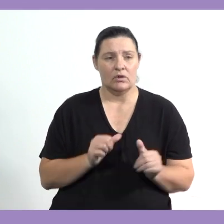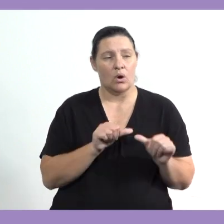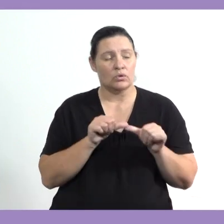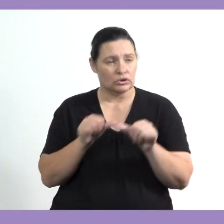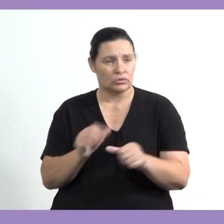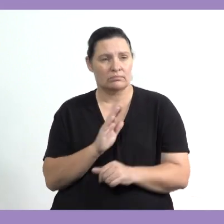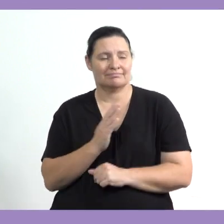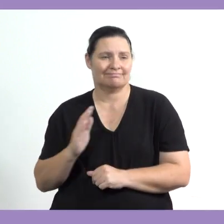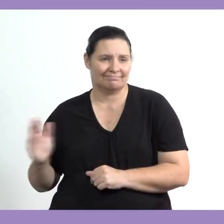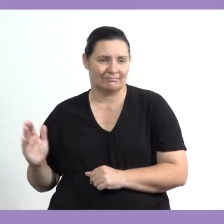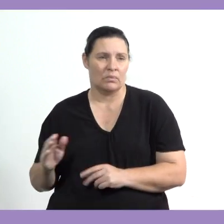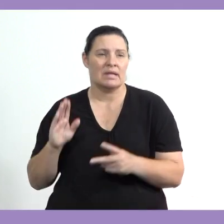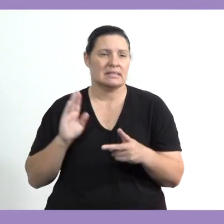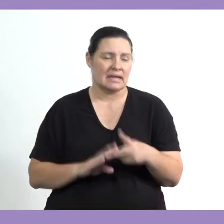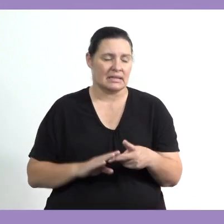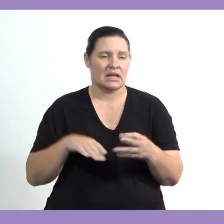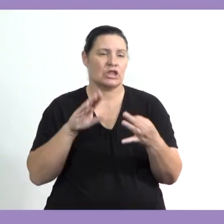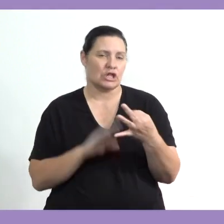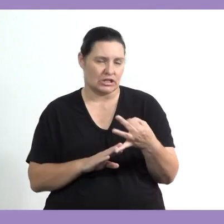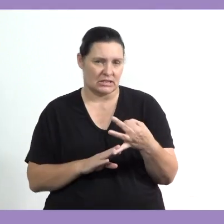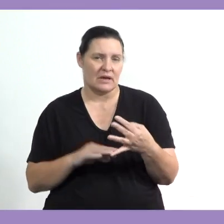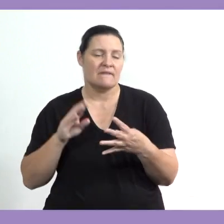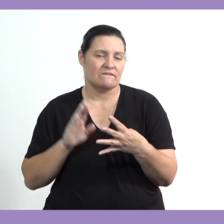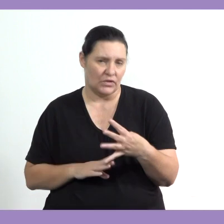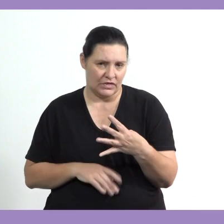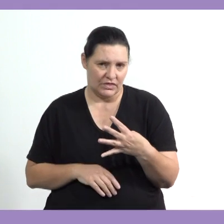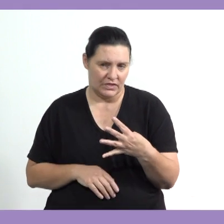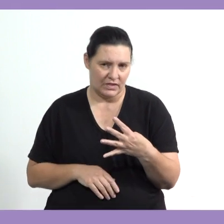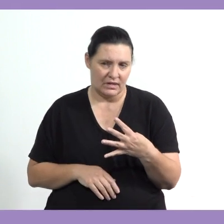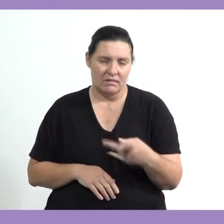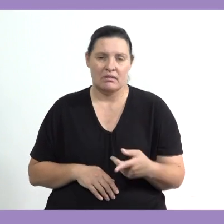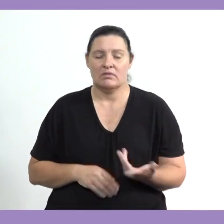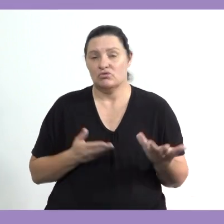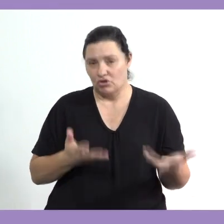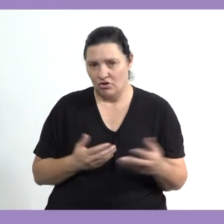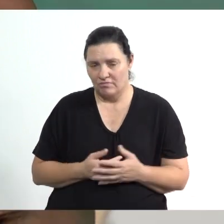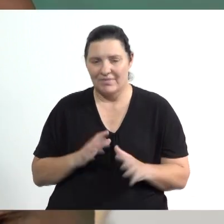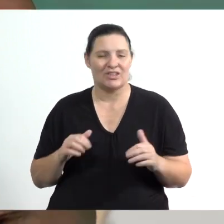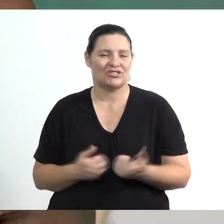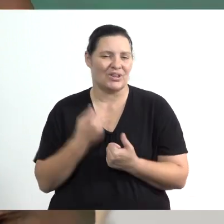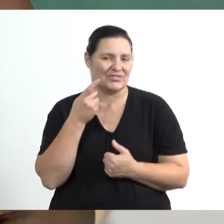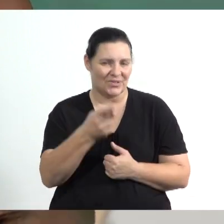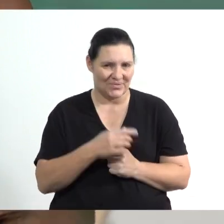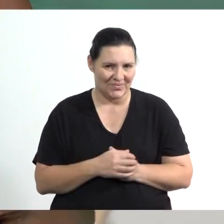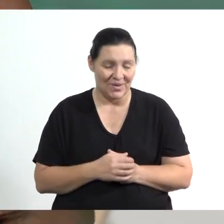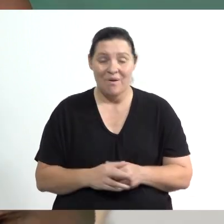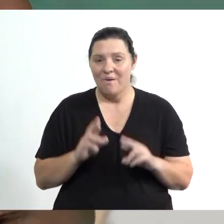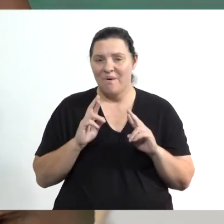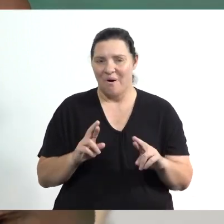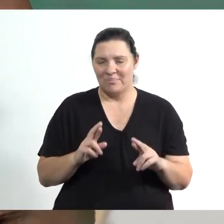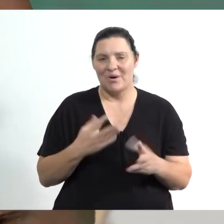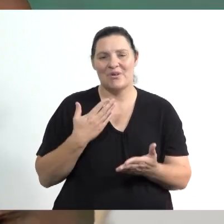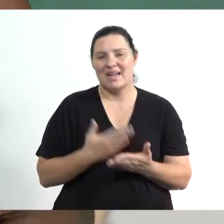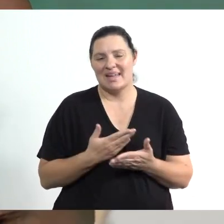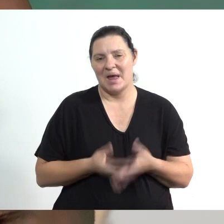you continue with the second one and the third one and the fourth one as it is? That is a challenge for you, and I hope